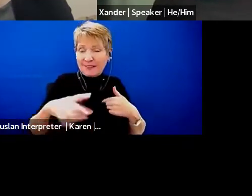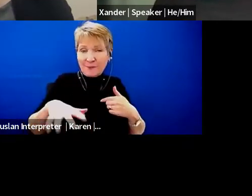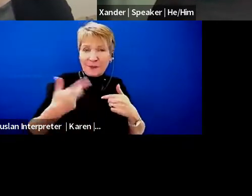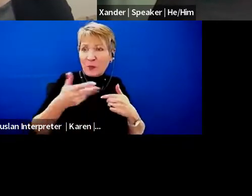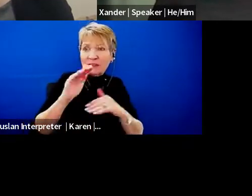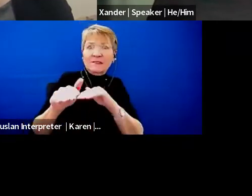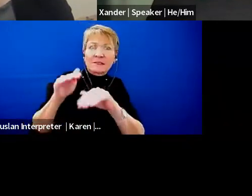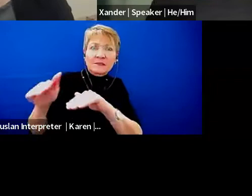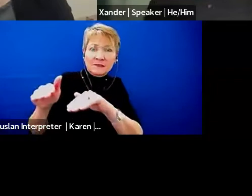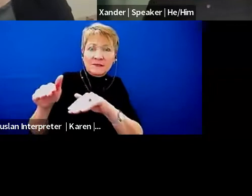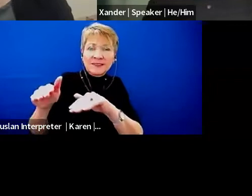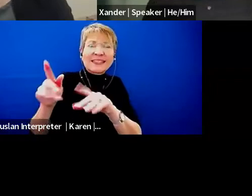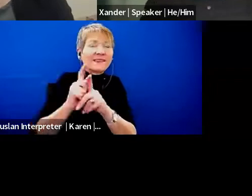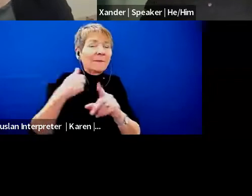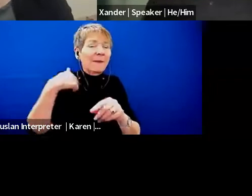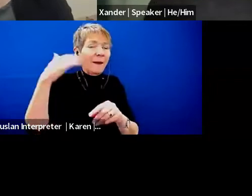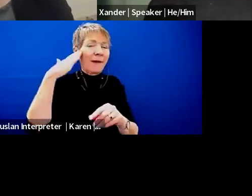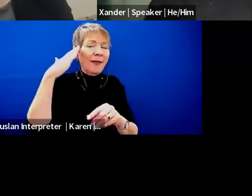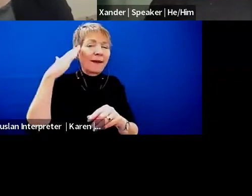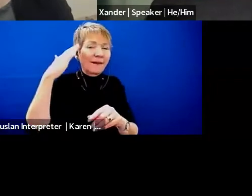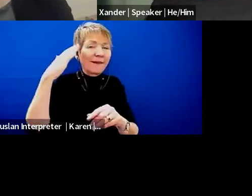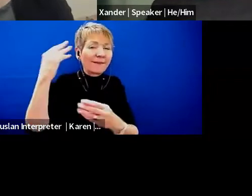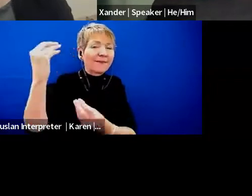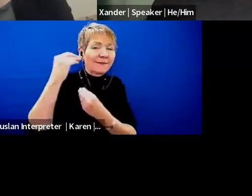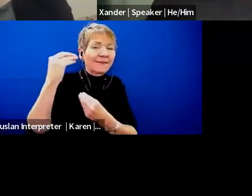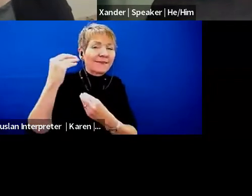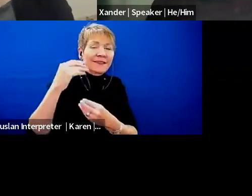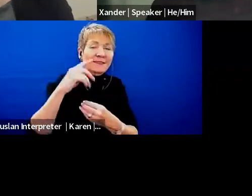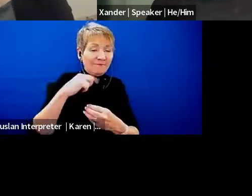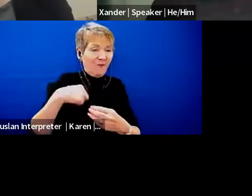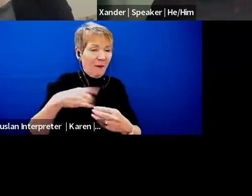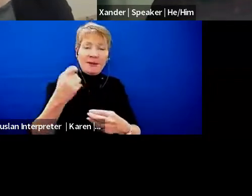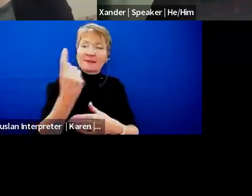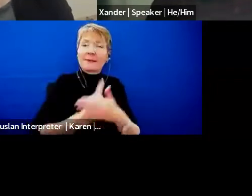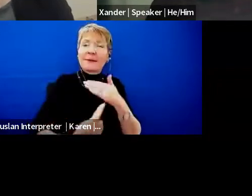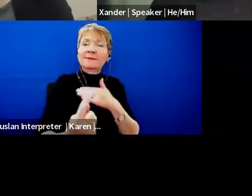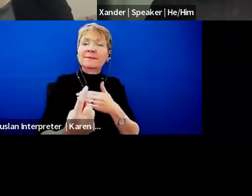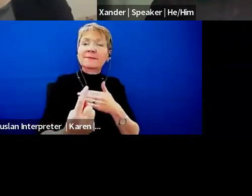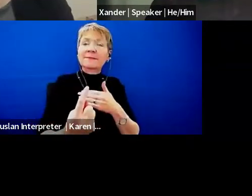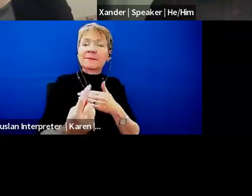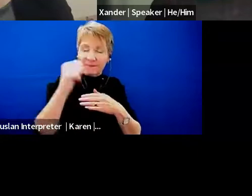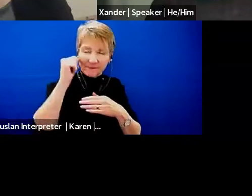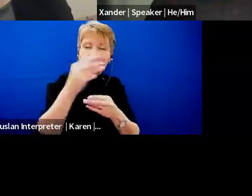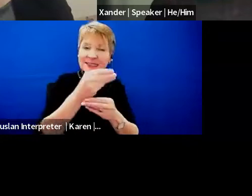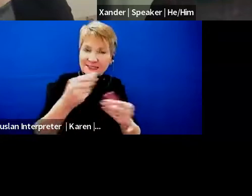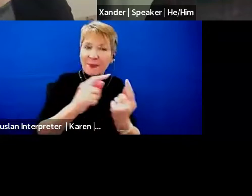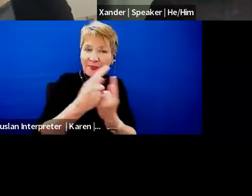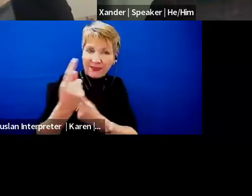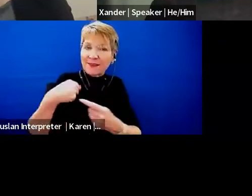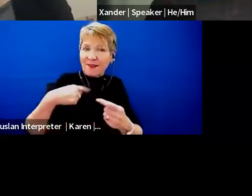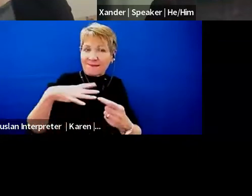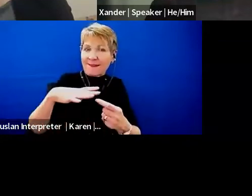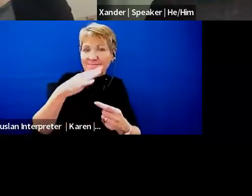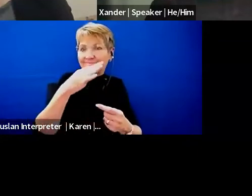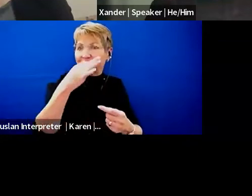another thing that my mum instilled in me as well, that I needed to be independent, even though I needed help for some things.